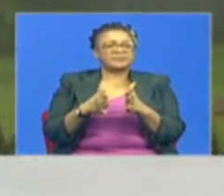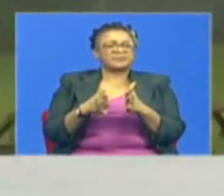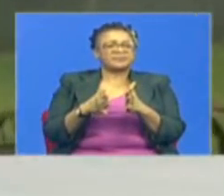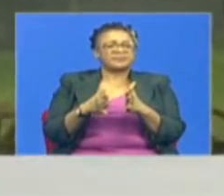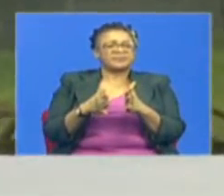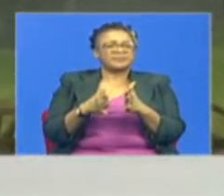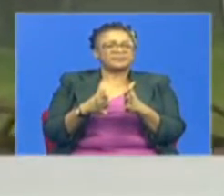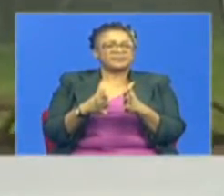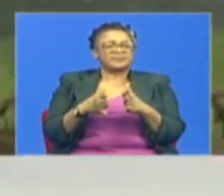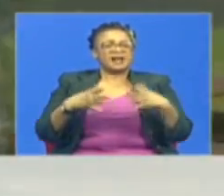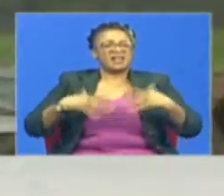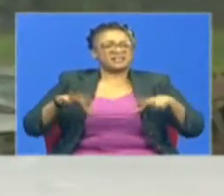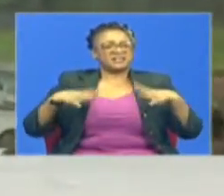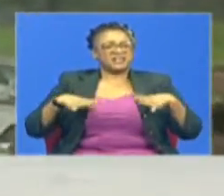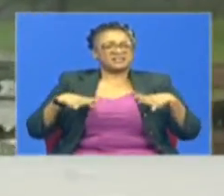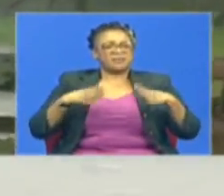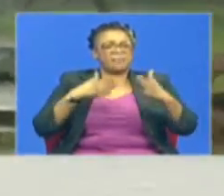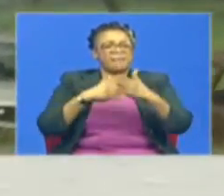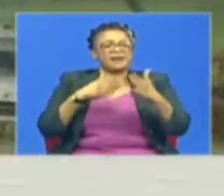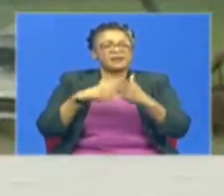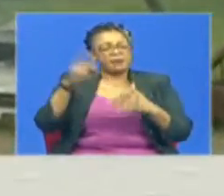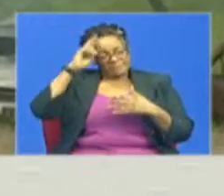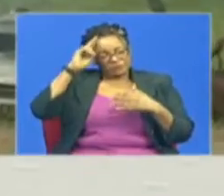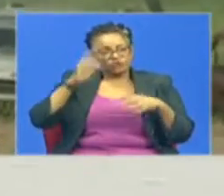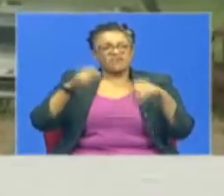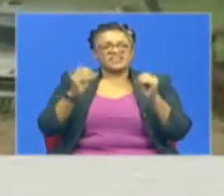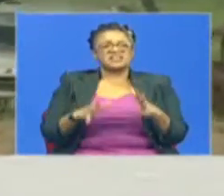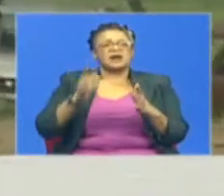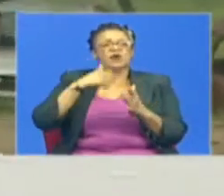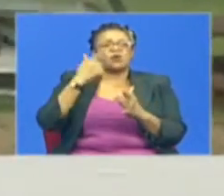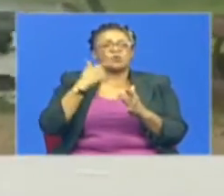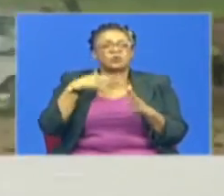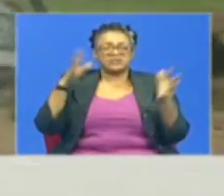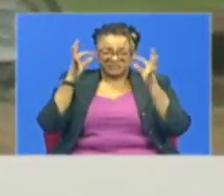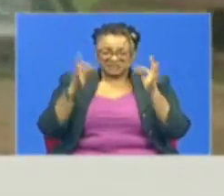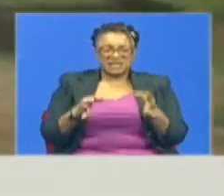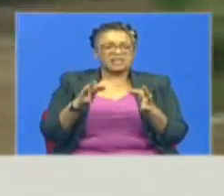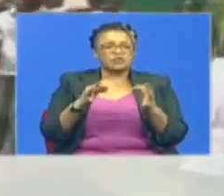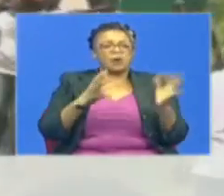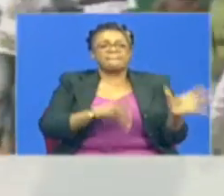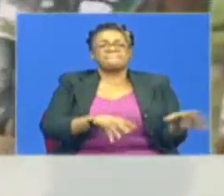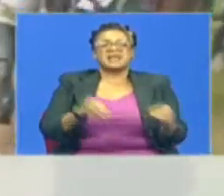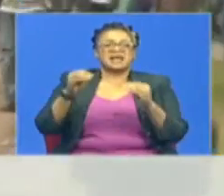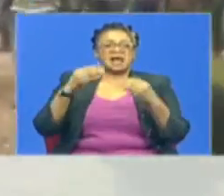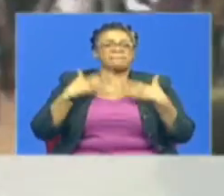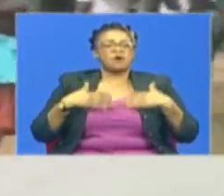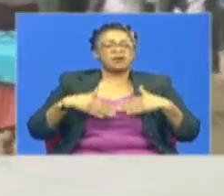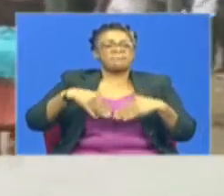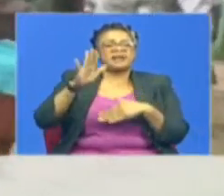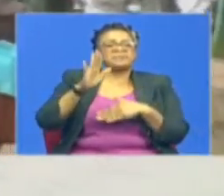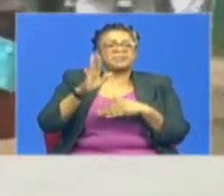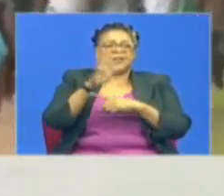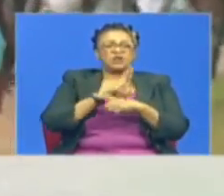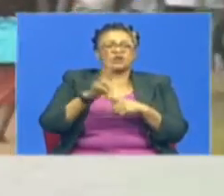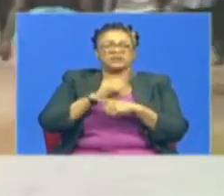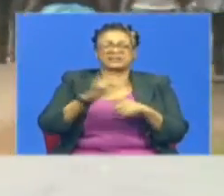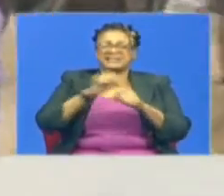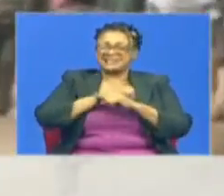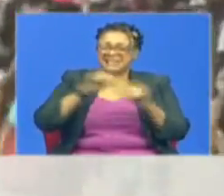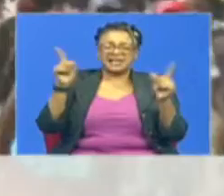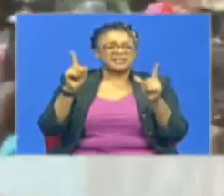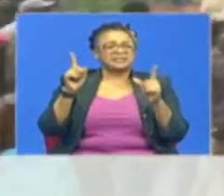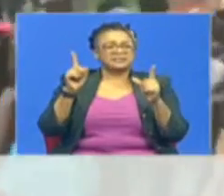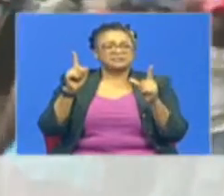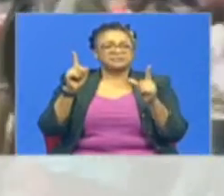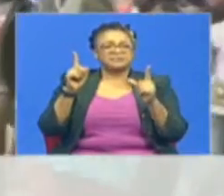The residents barred police officers who were trying to pick up his body. Police had to use tear gas to disperse the mob that